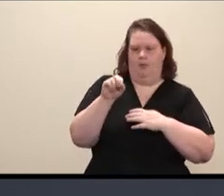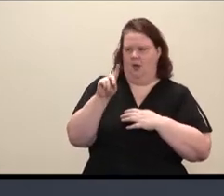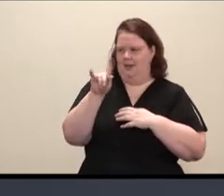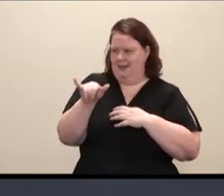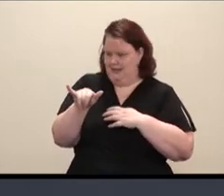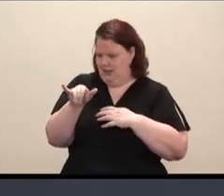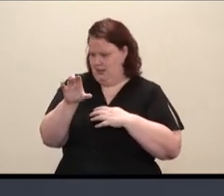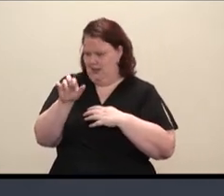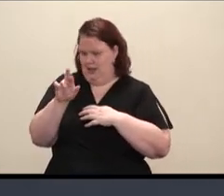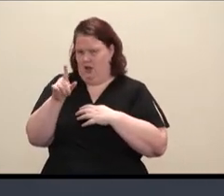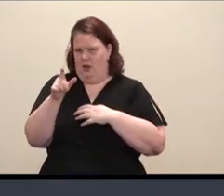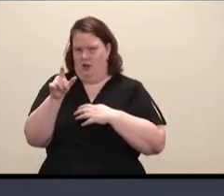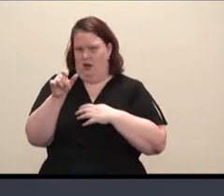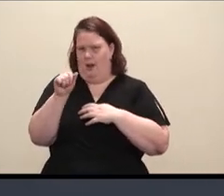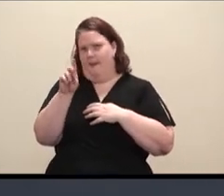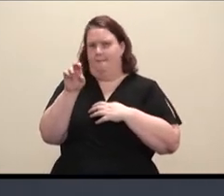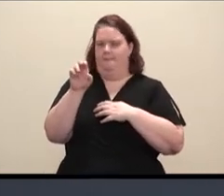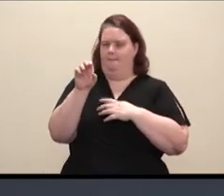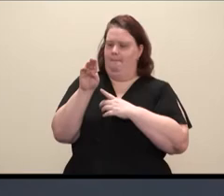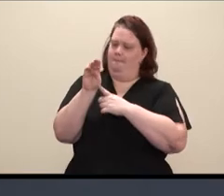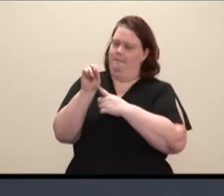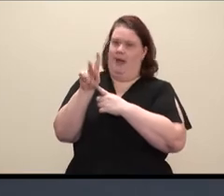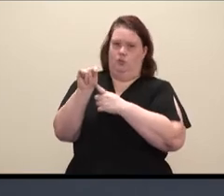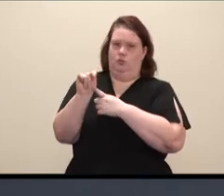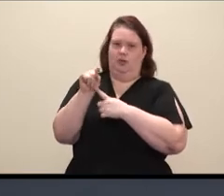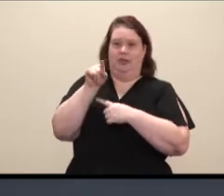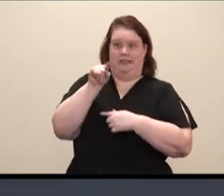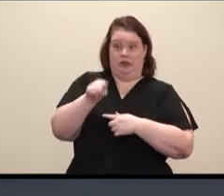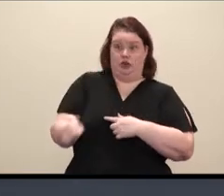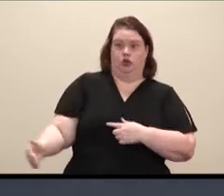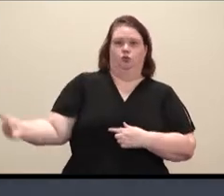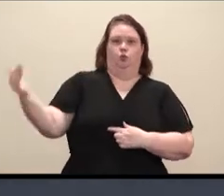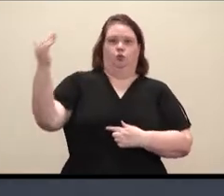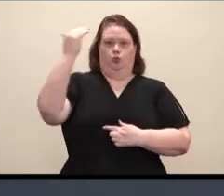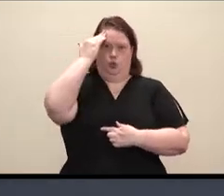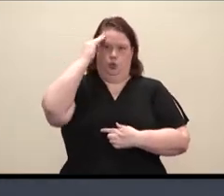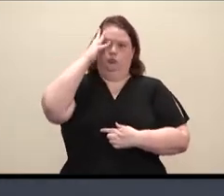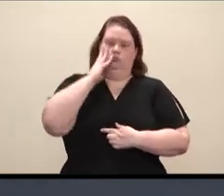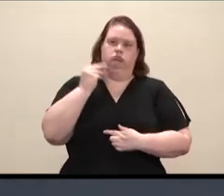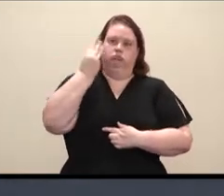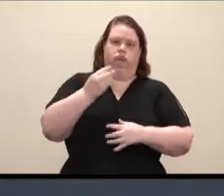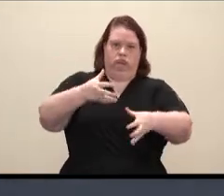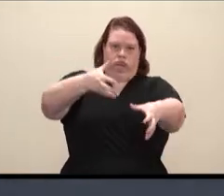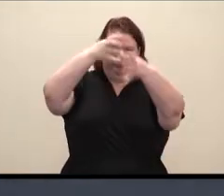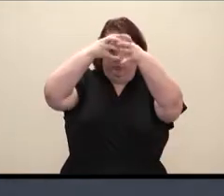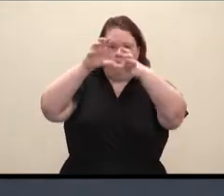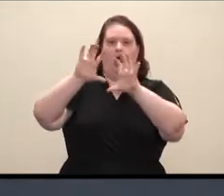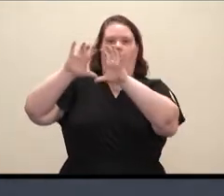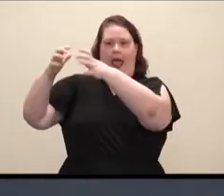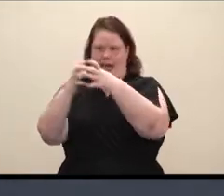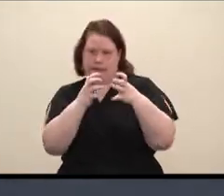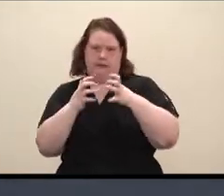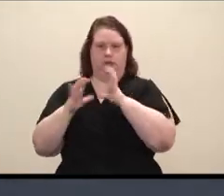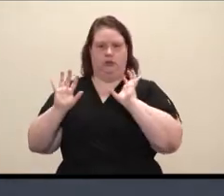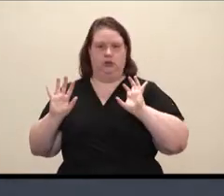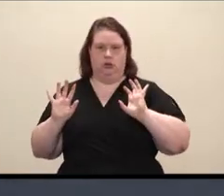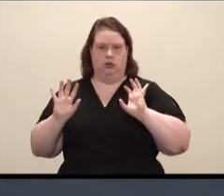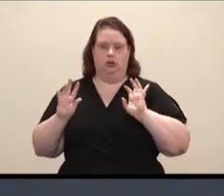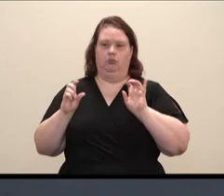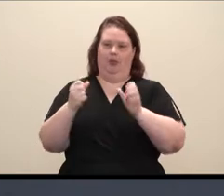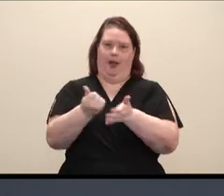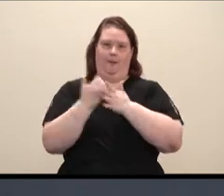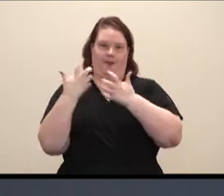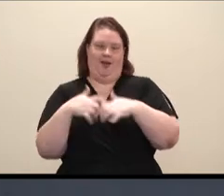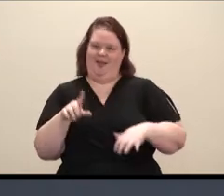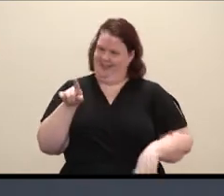just, she knew those courses and she could tell us how to make it all work. Mm-hmm. And it was really kind